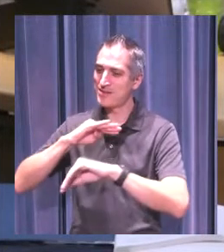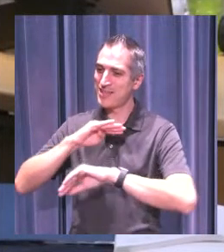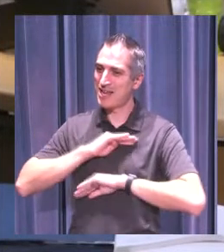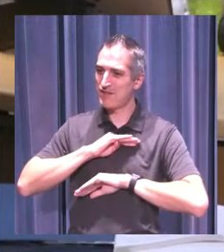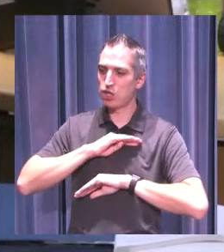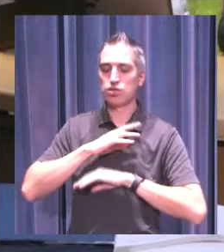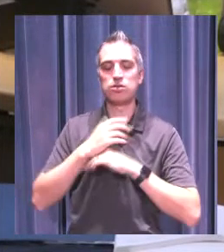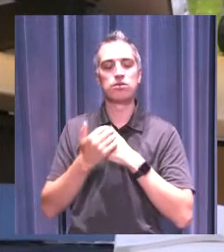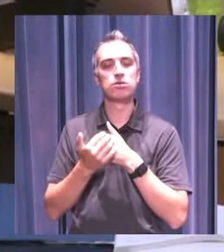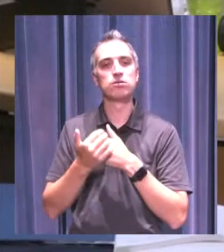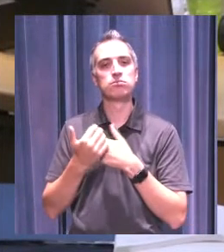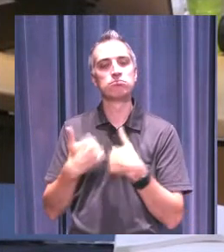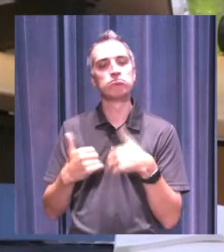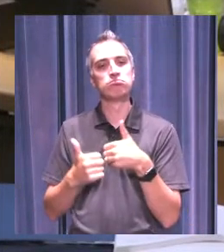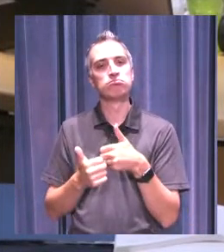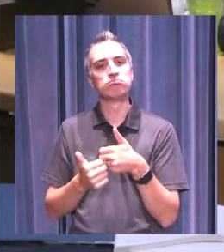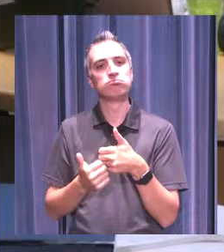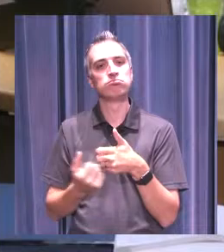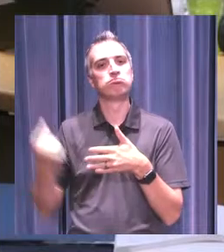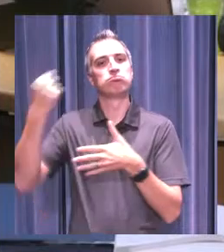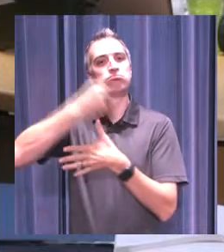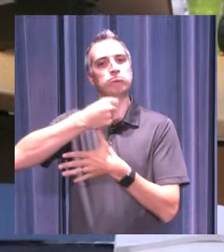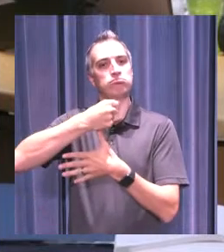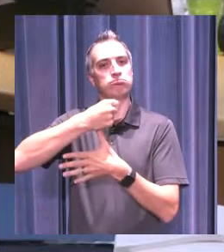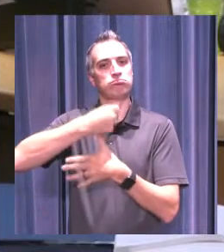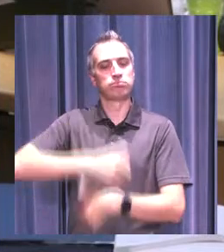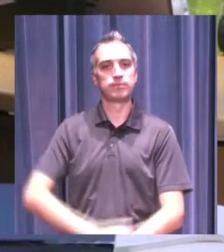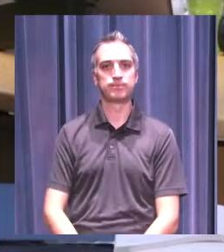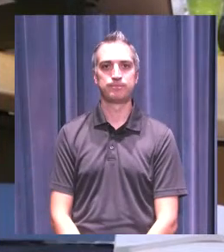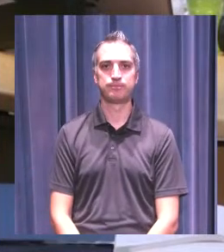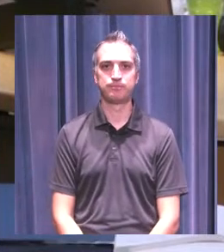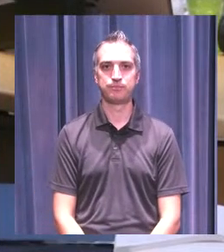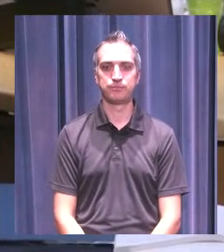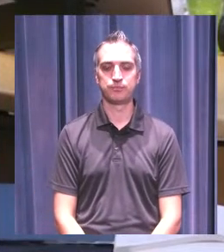of utmost importance.